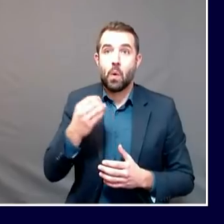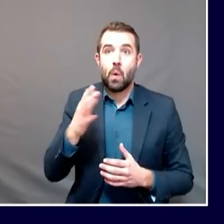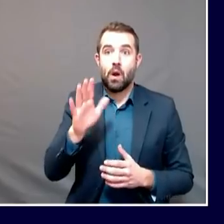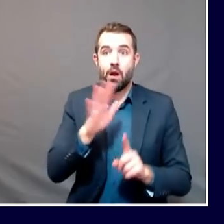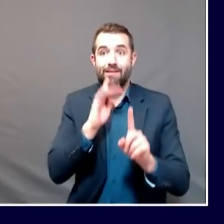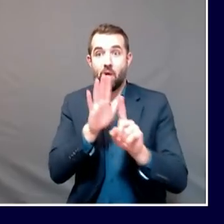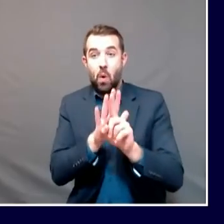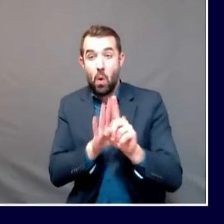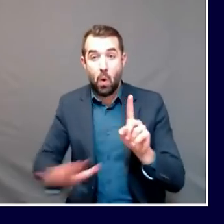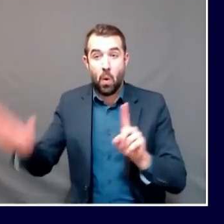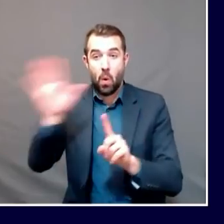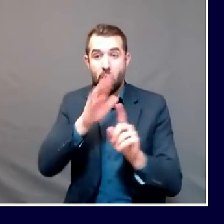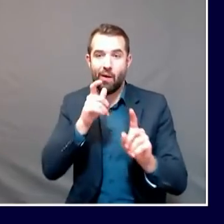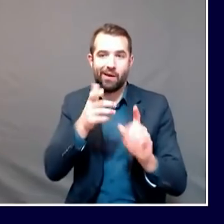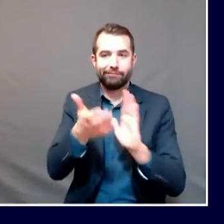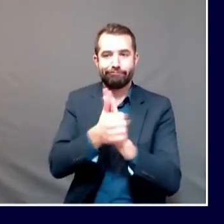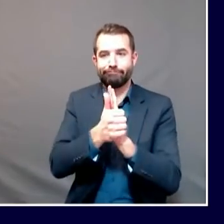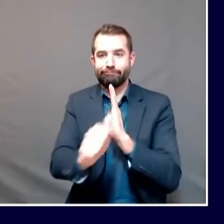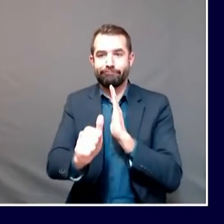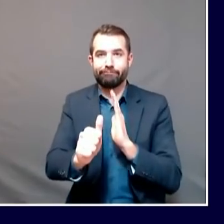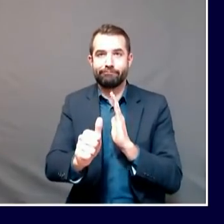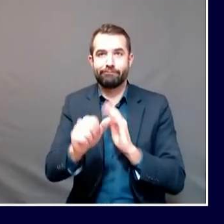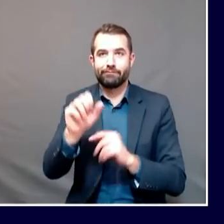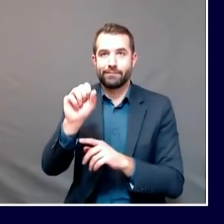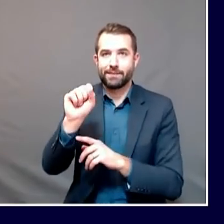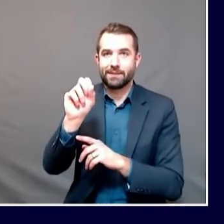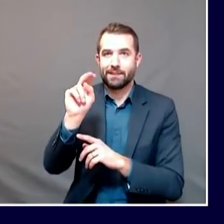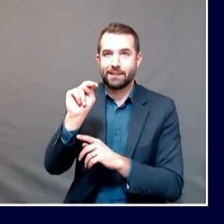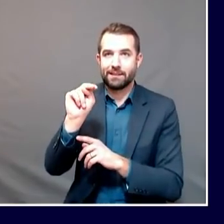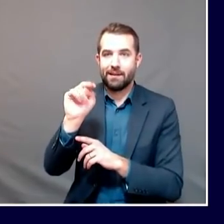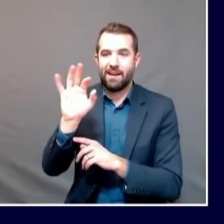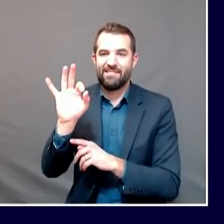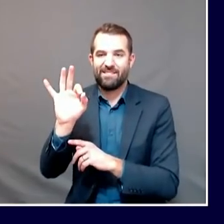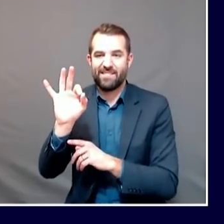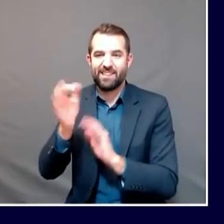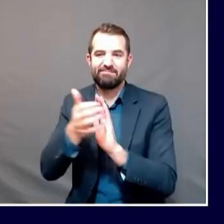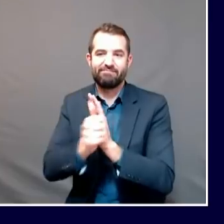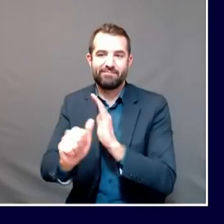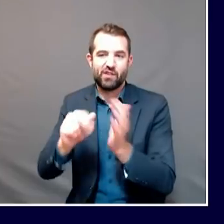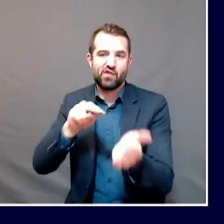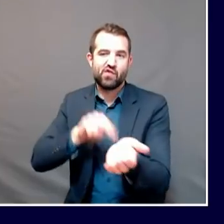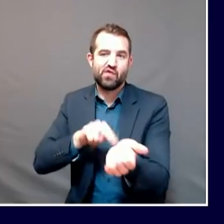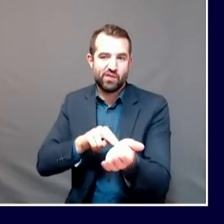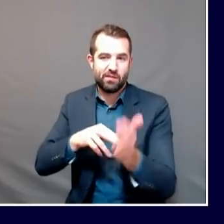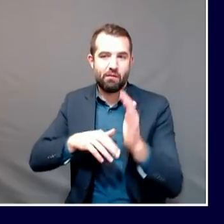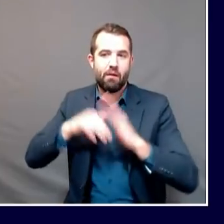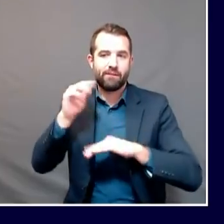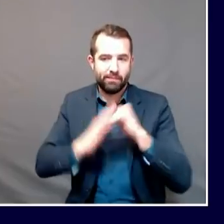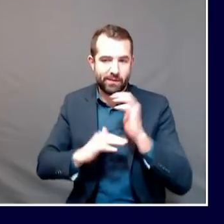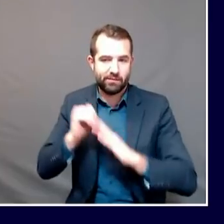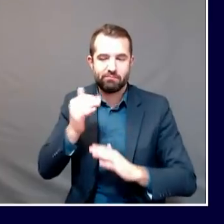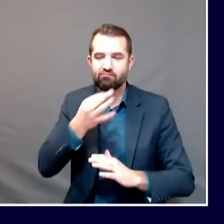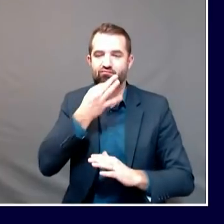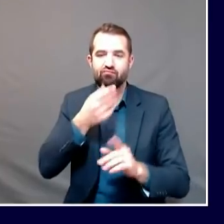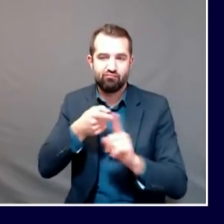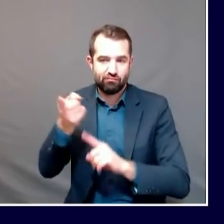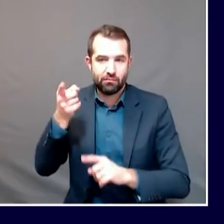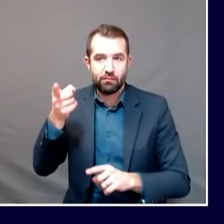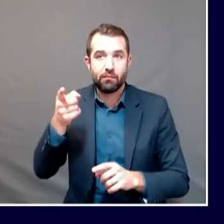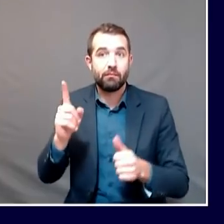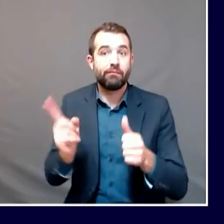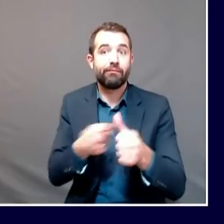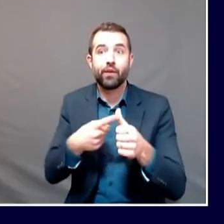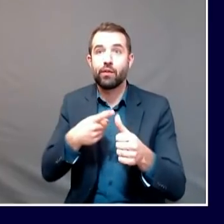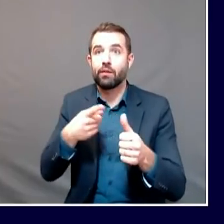Maine for that first vaccine event, then the second administration event, and then the third. So that is on track, and